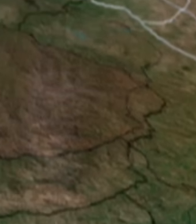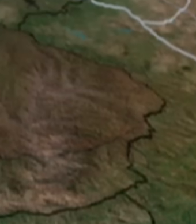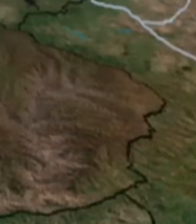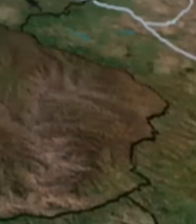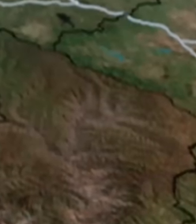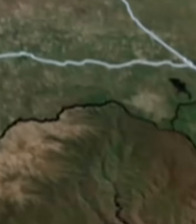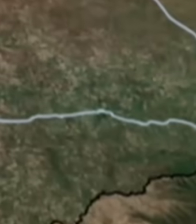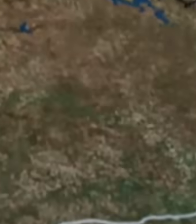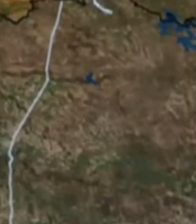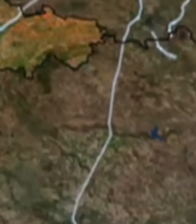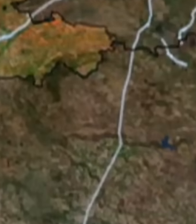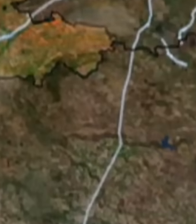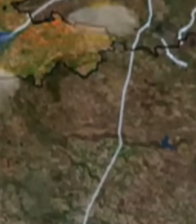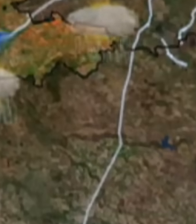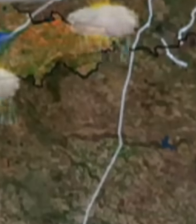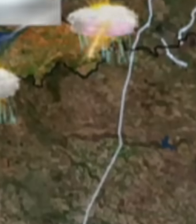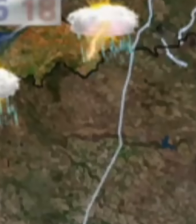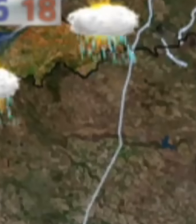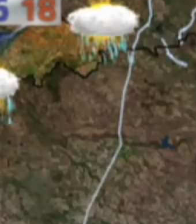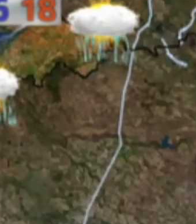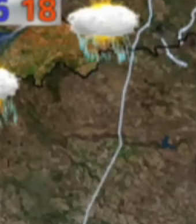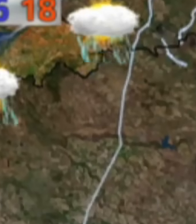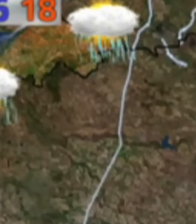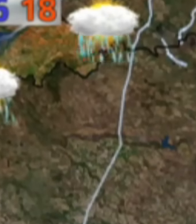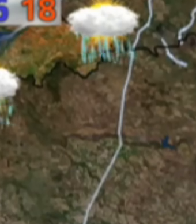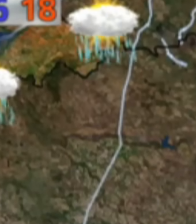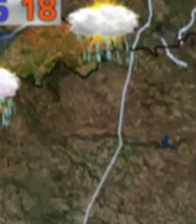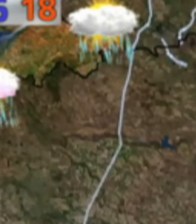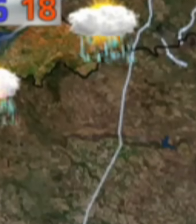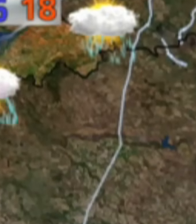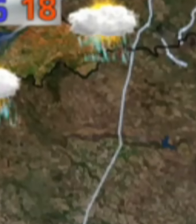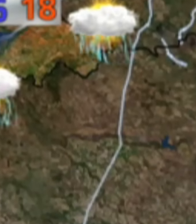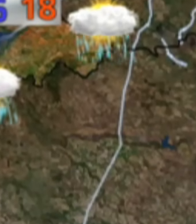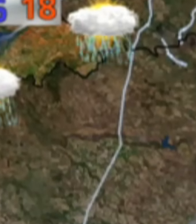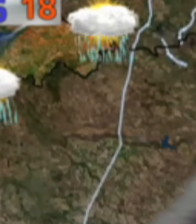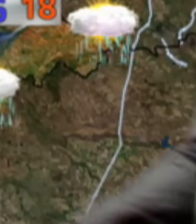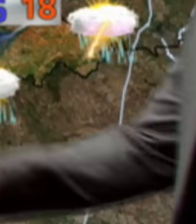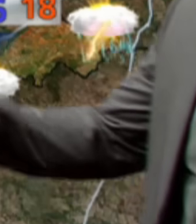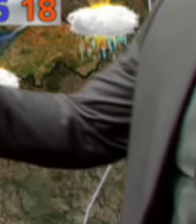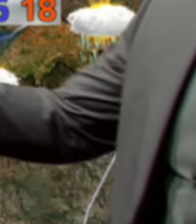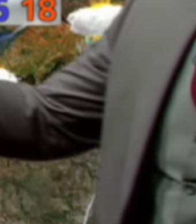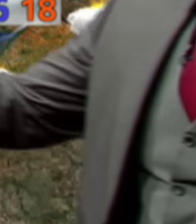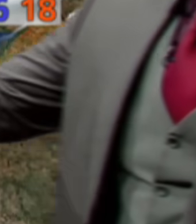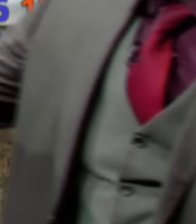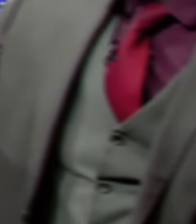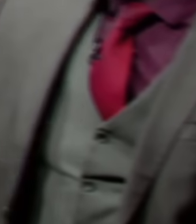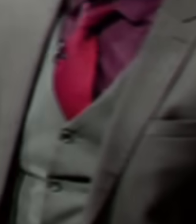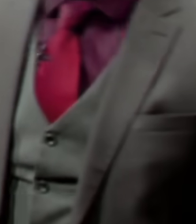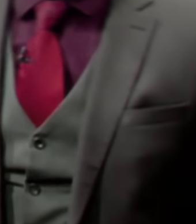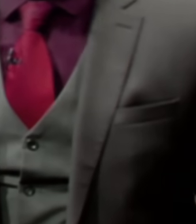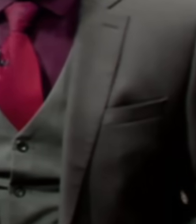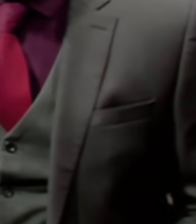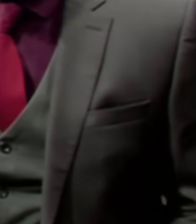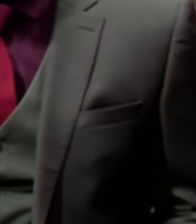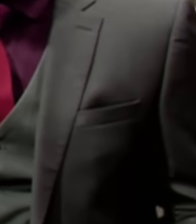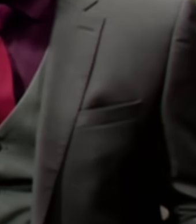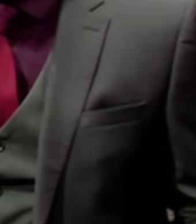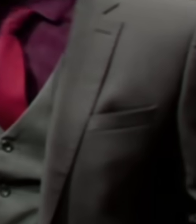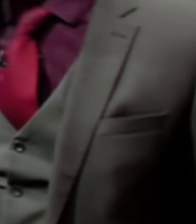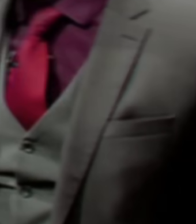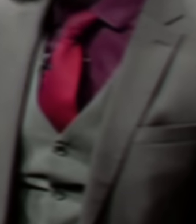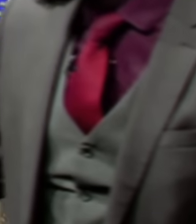hona ka Sasolburg le teng hlokomele re ho tla polle fela ho saenka Northwest ka mafatsane fela a itadileng ha re shebile hona ka Ottosdal tse ke salwa hona ka Mafikeng